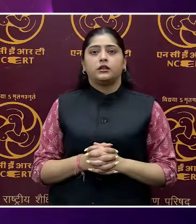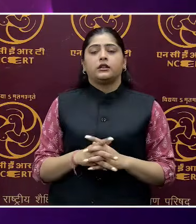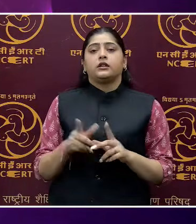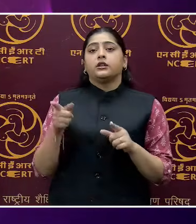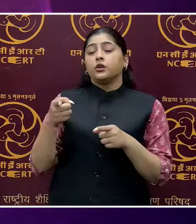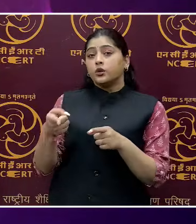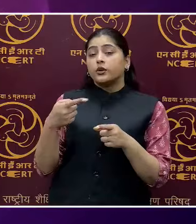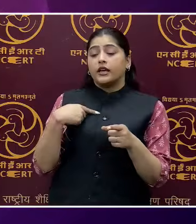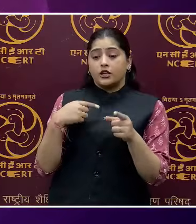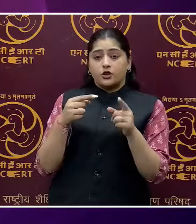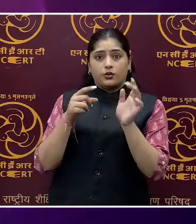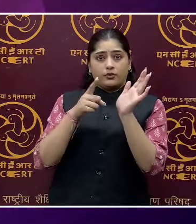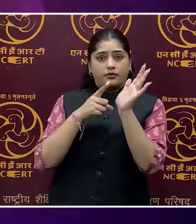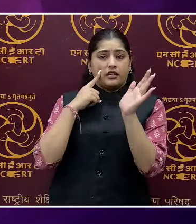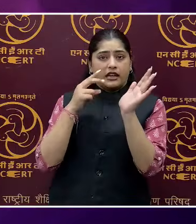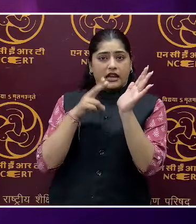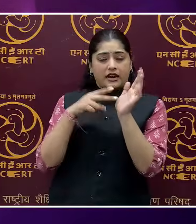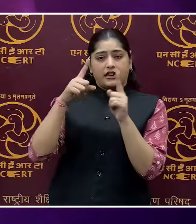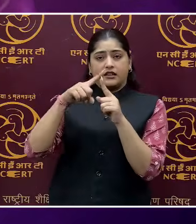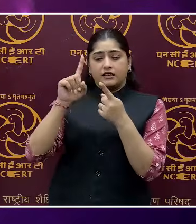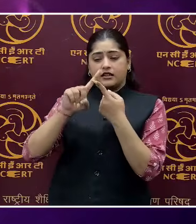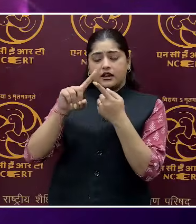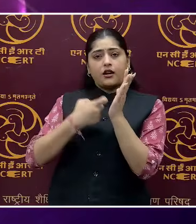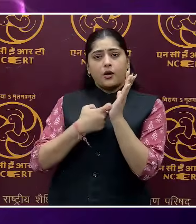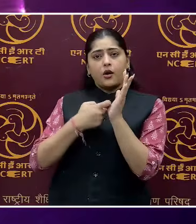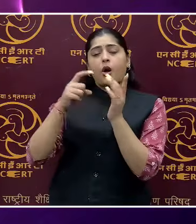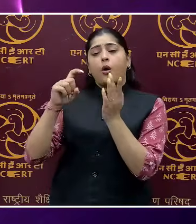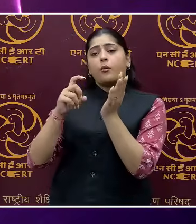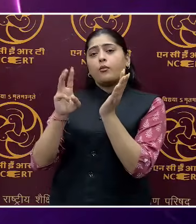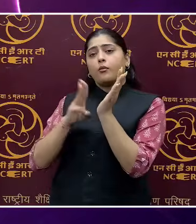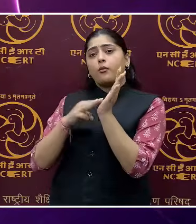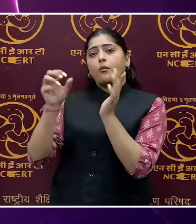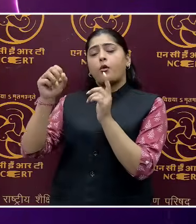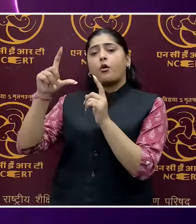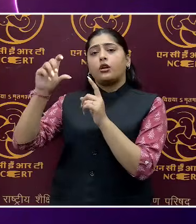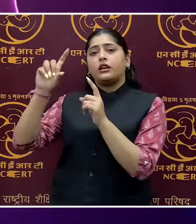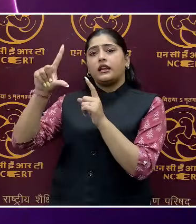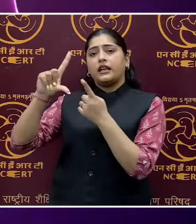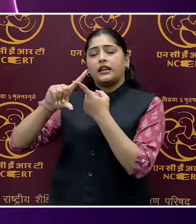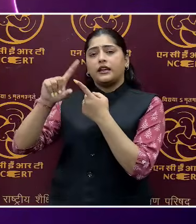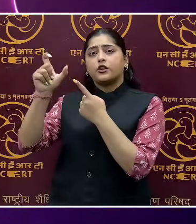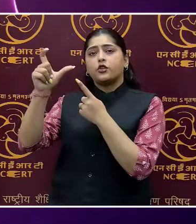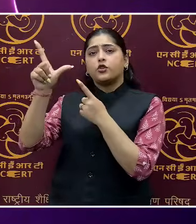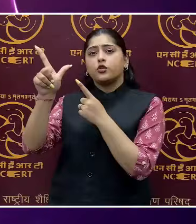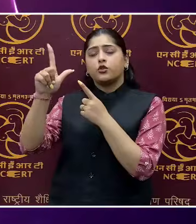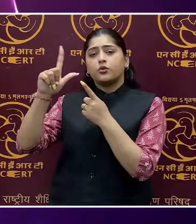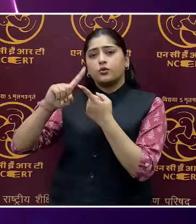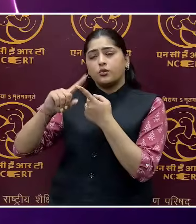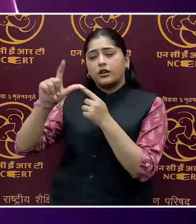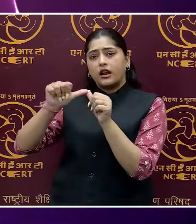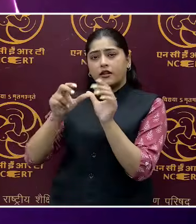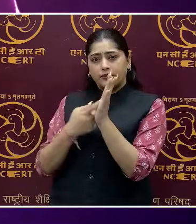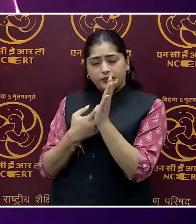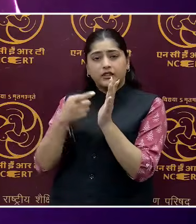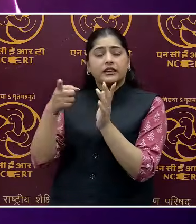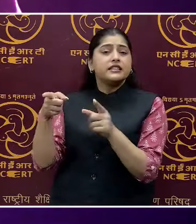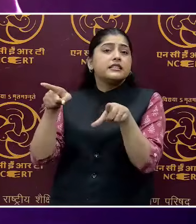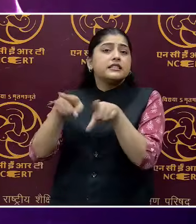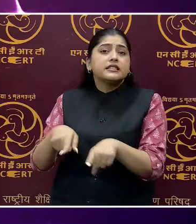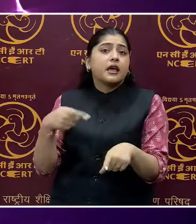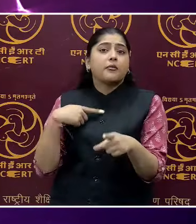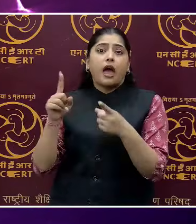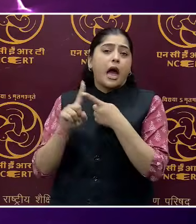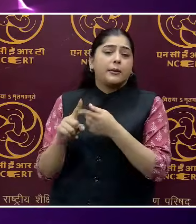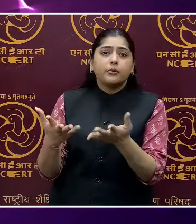intermolecular spaces get reduced and also volume get decreases. But in liquids, when we apply the pressure,